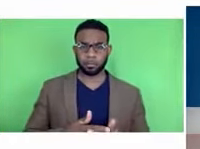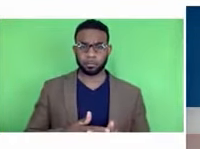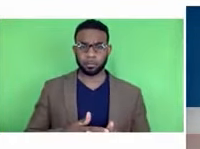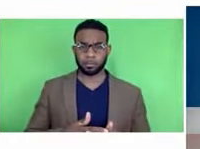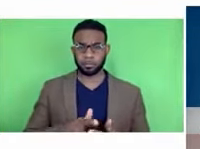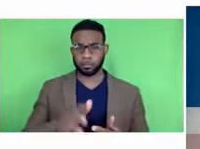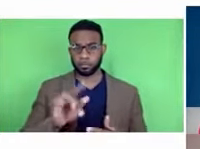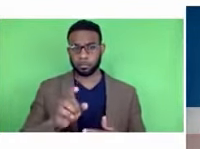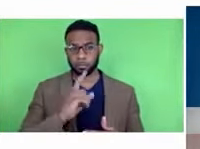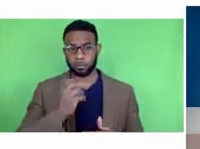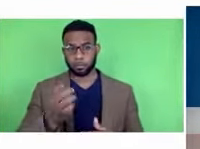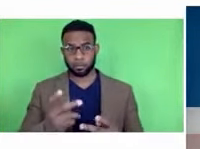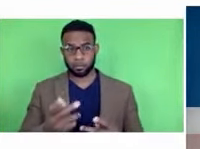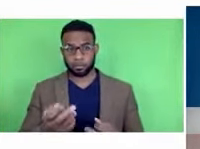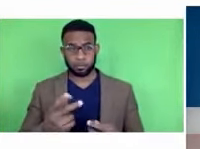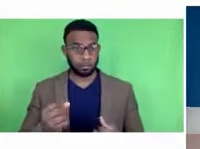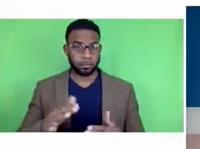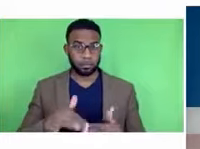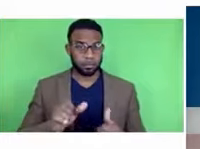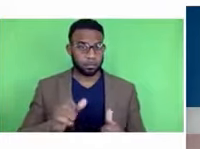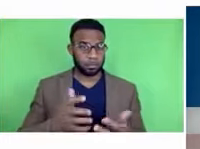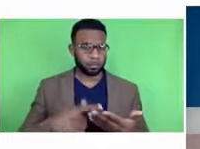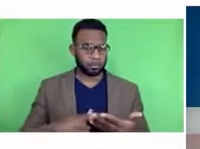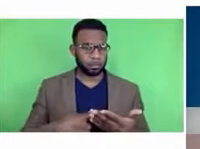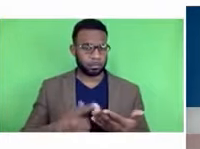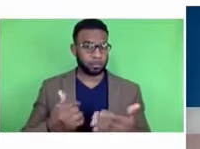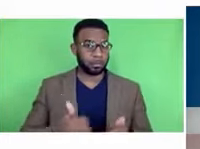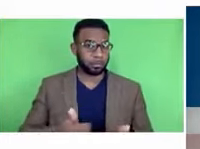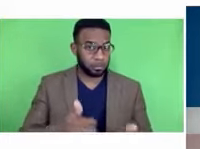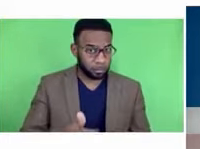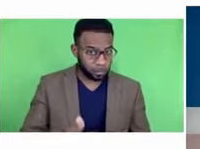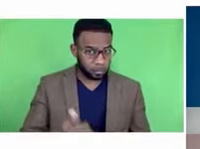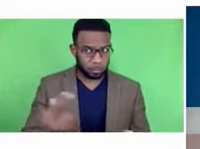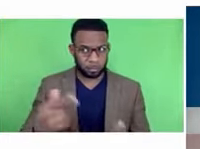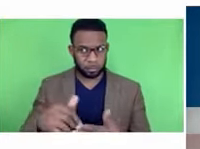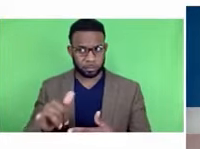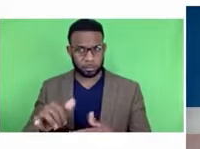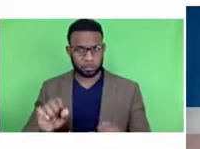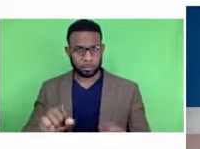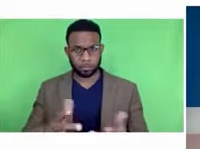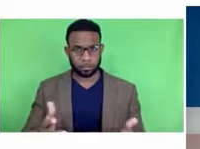alone is holding people back. So how could that conversation help somebody in that capacity?